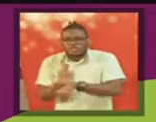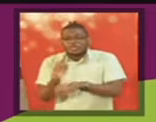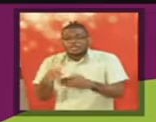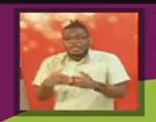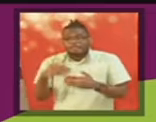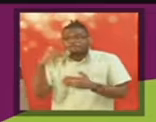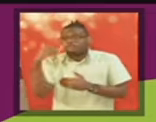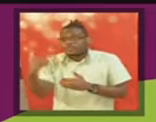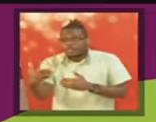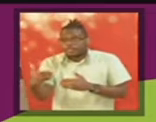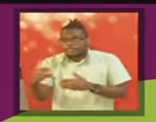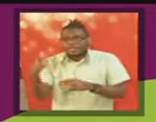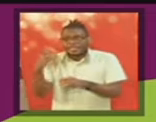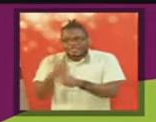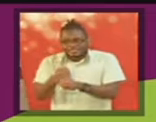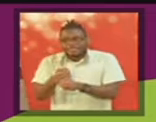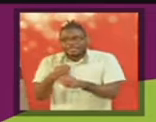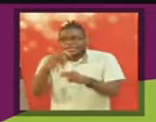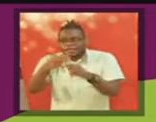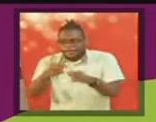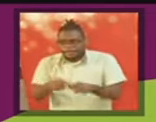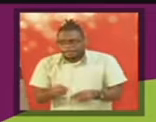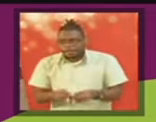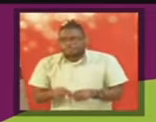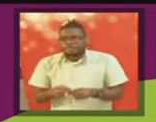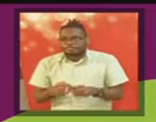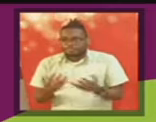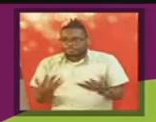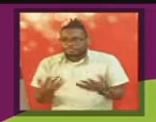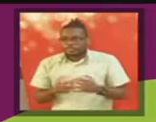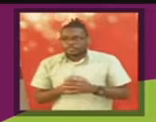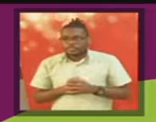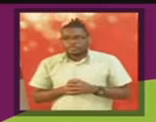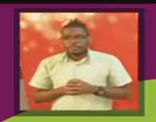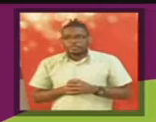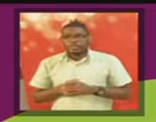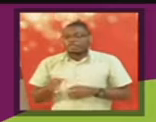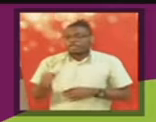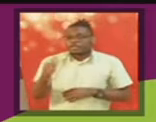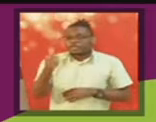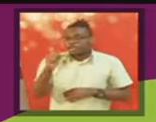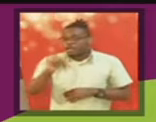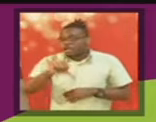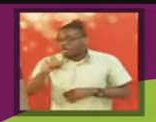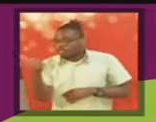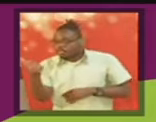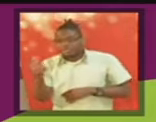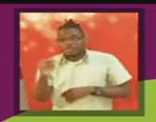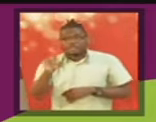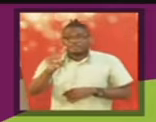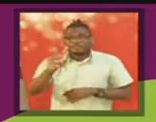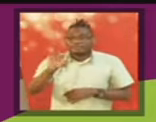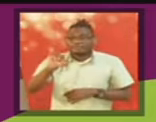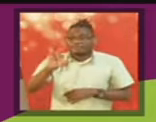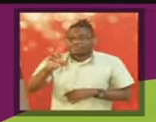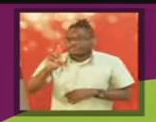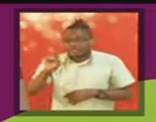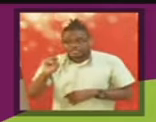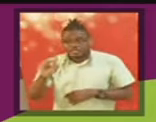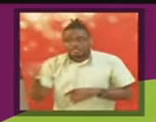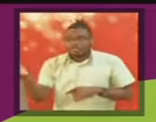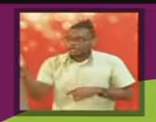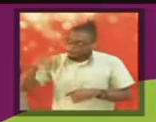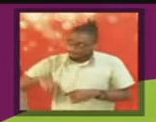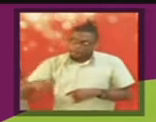professionals, we've seen other viruses come into the world community and remain with us for a long period of time. Can you all at this